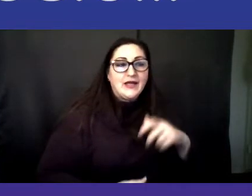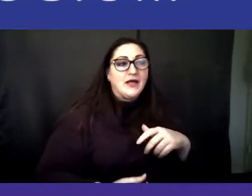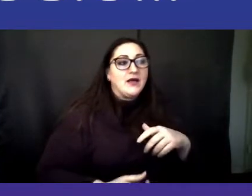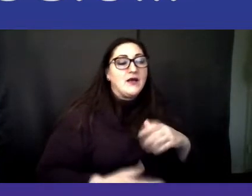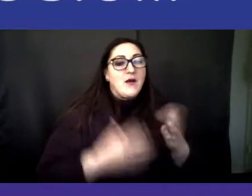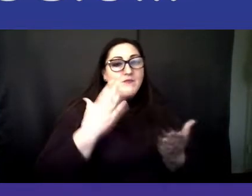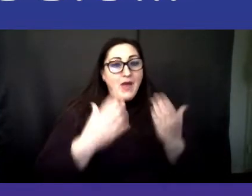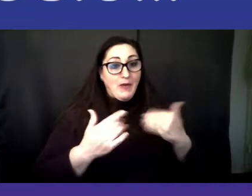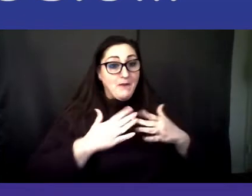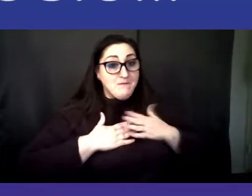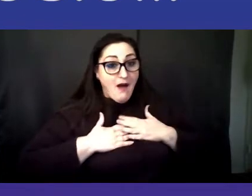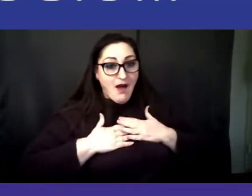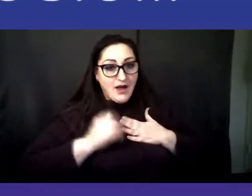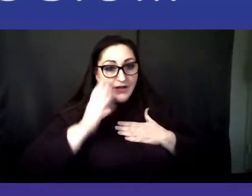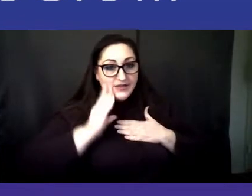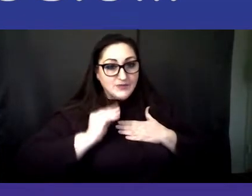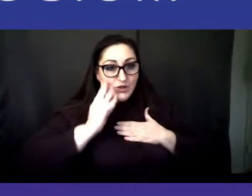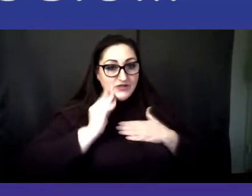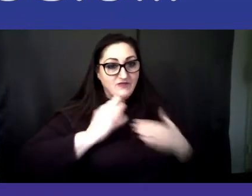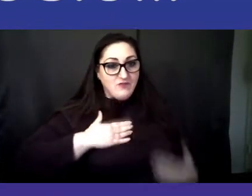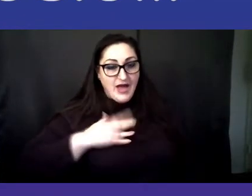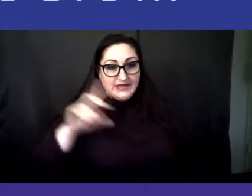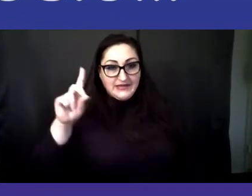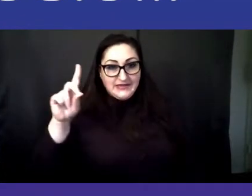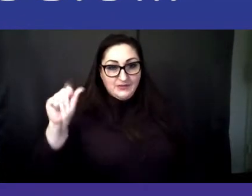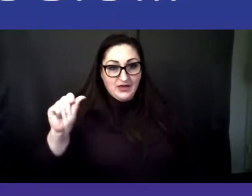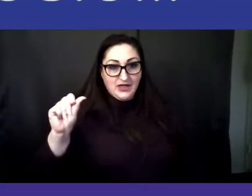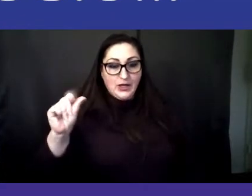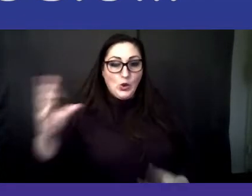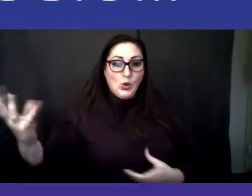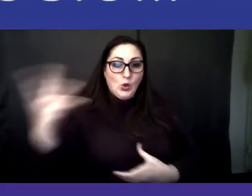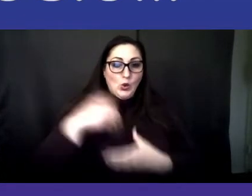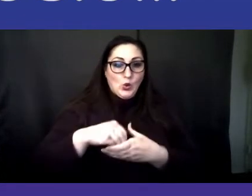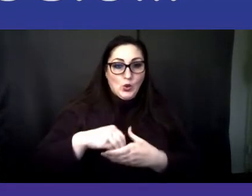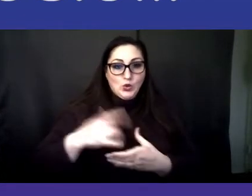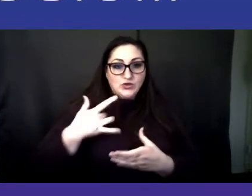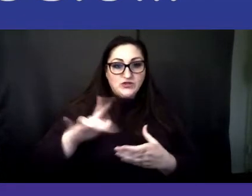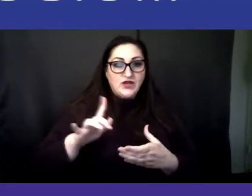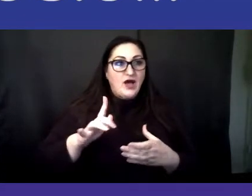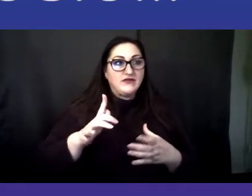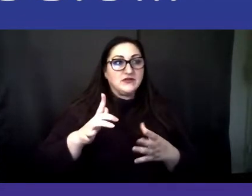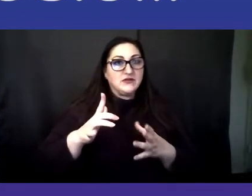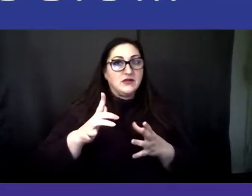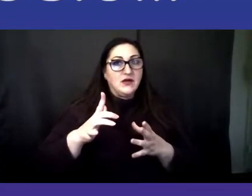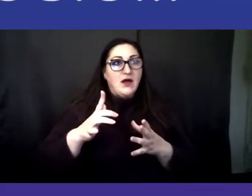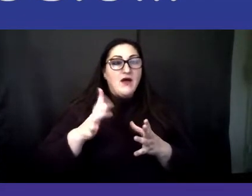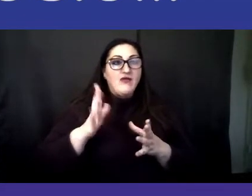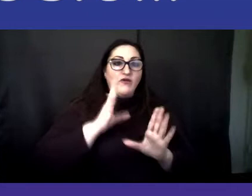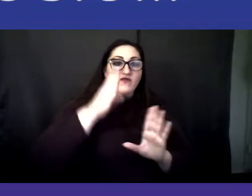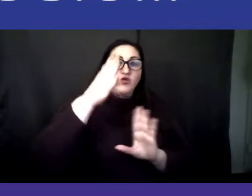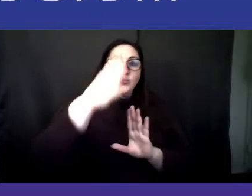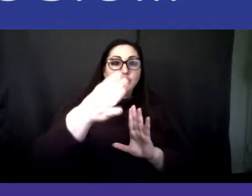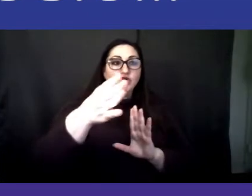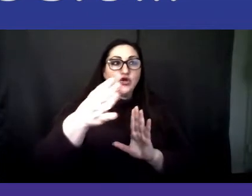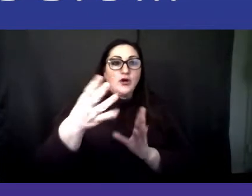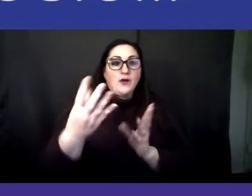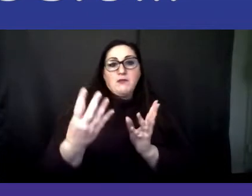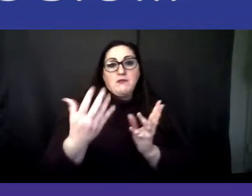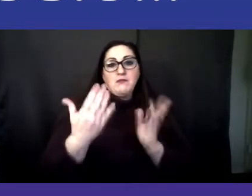experience of my disability includes a sense of foreshortened future for myself, especially right now.